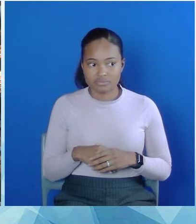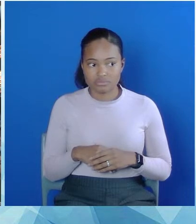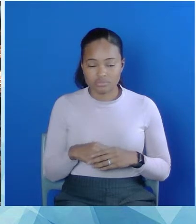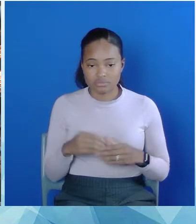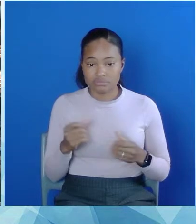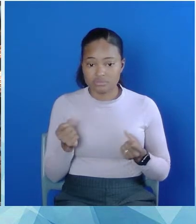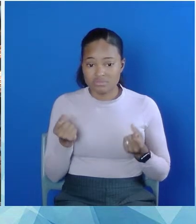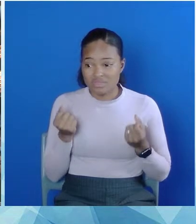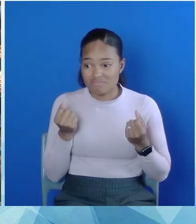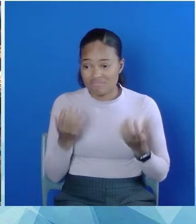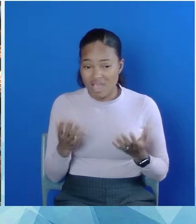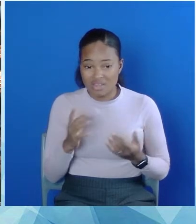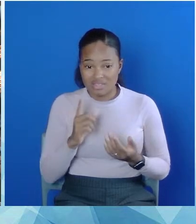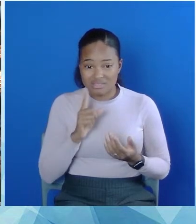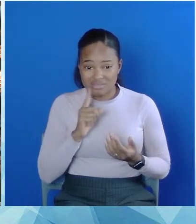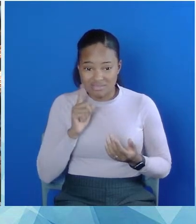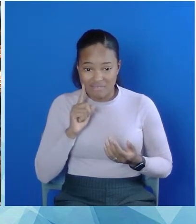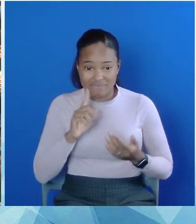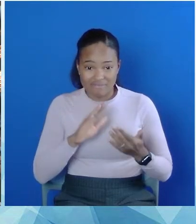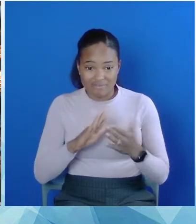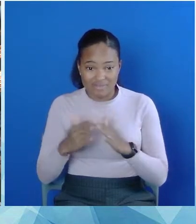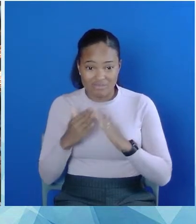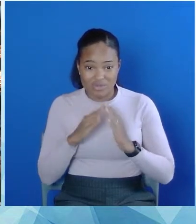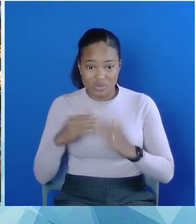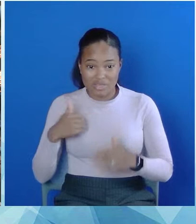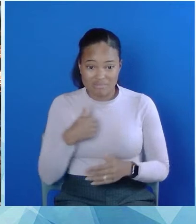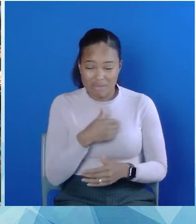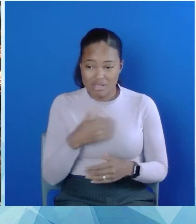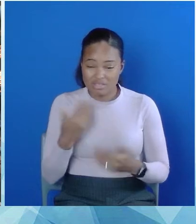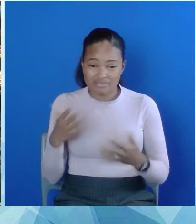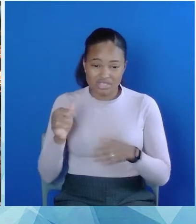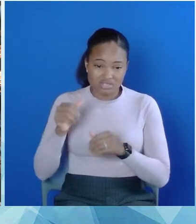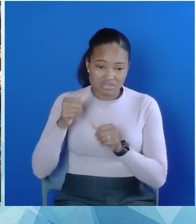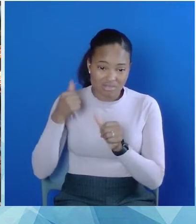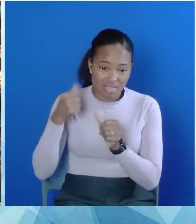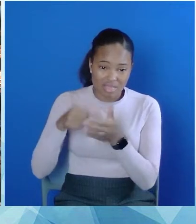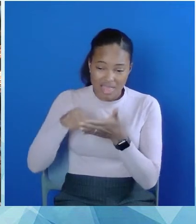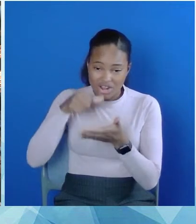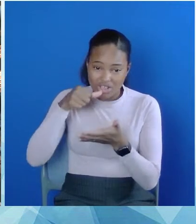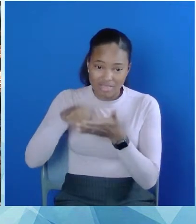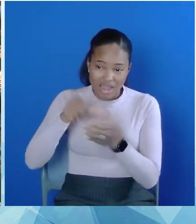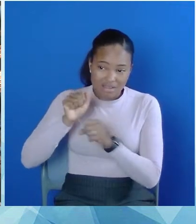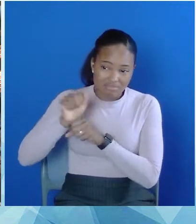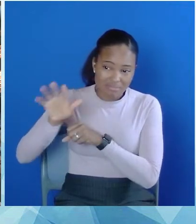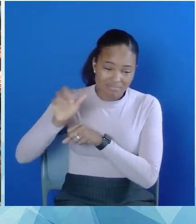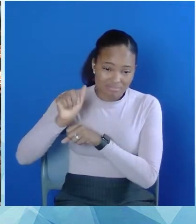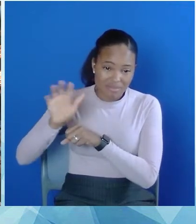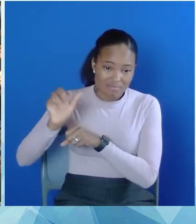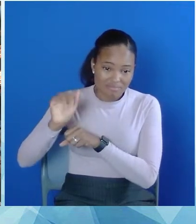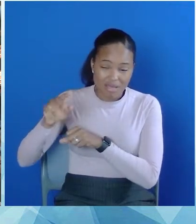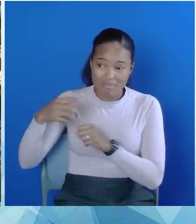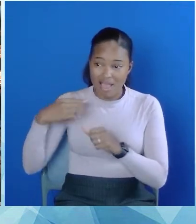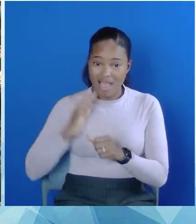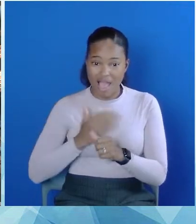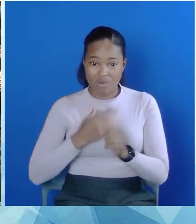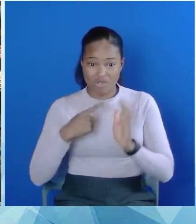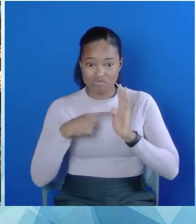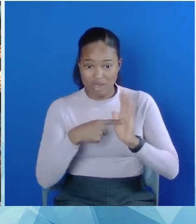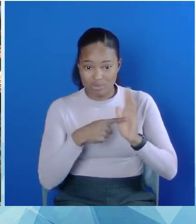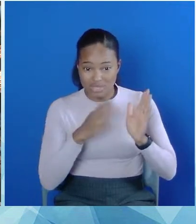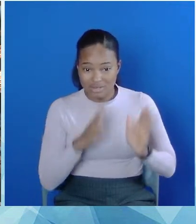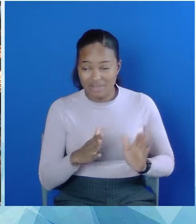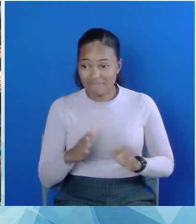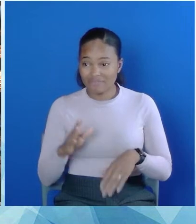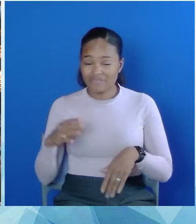Many deaf members of the community have sent letters to our representatives and our senators. We have contacted